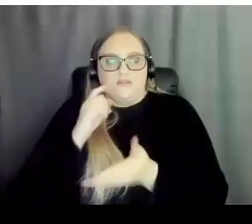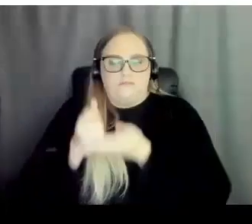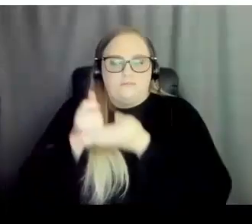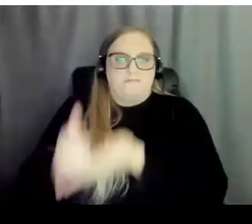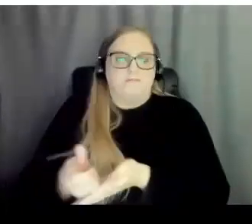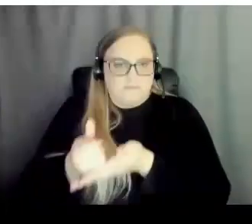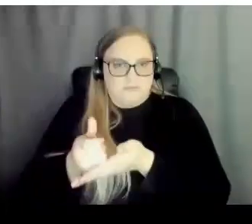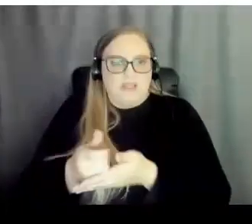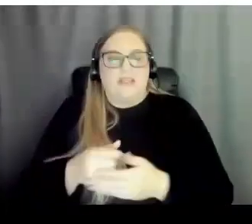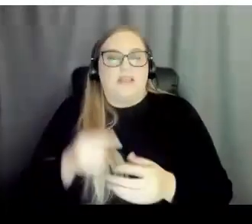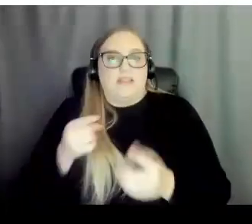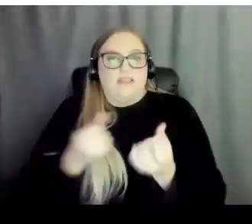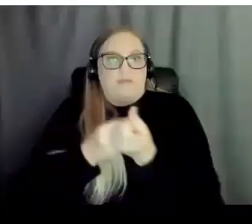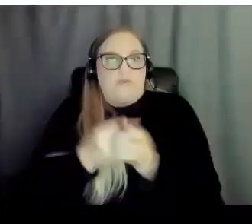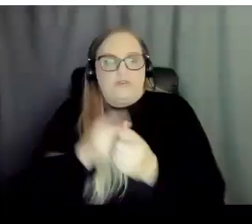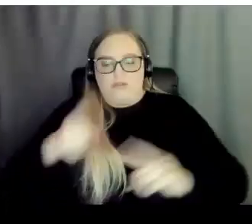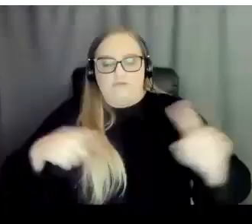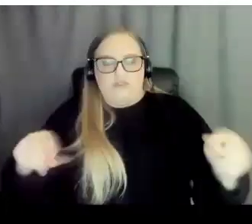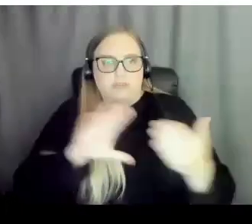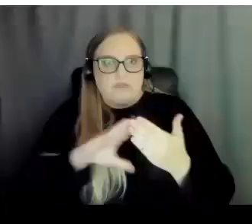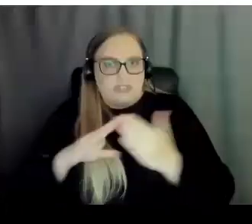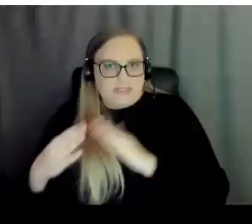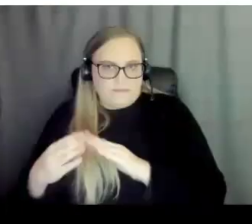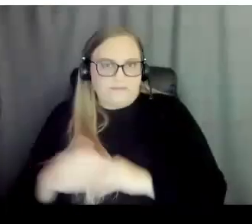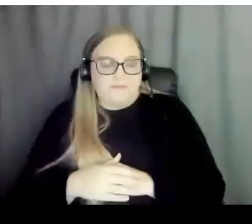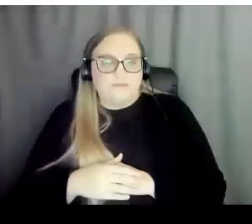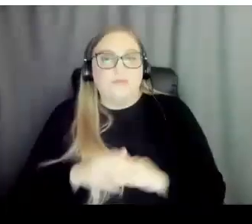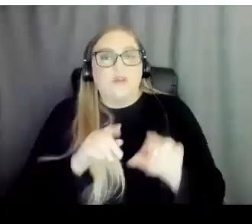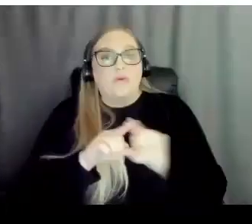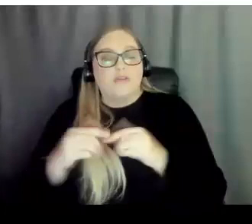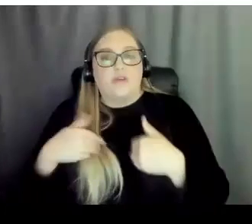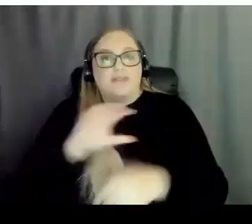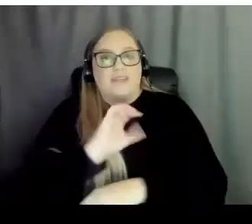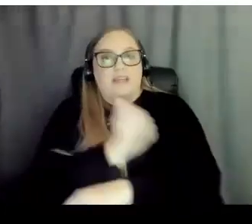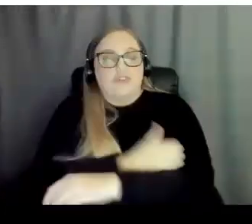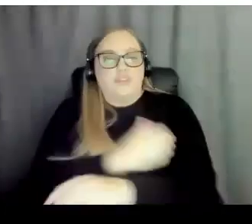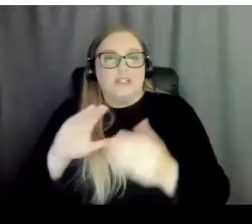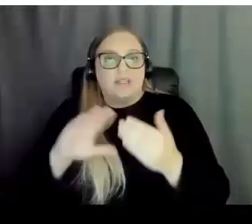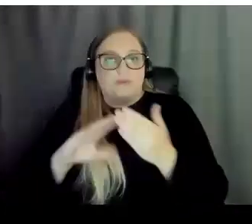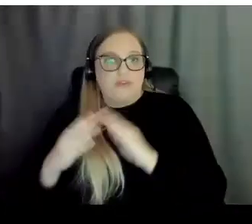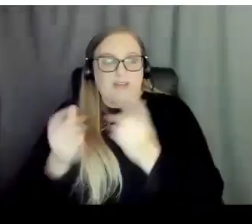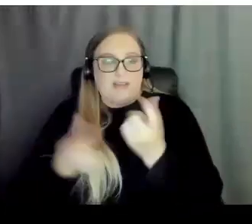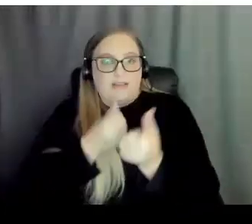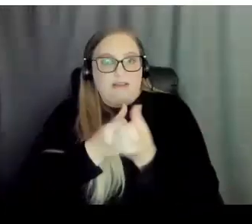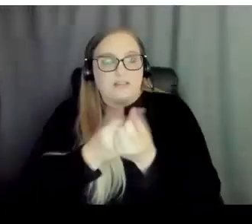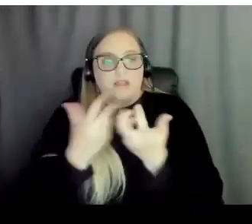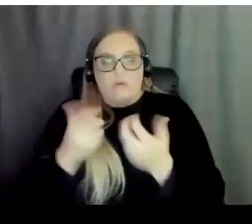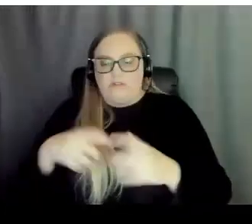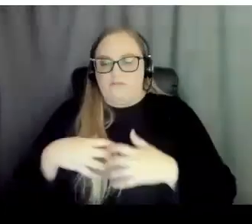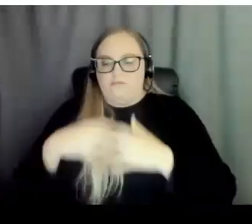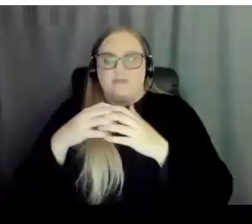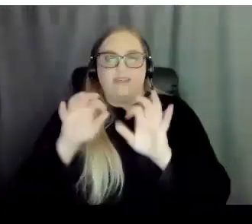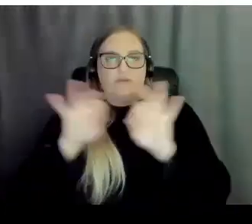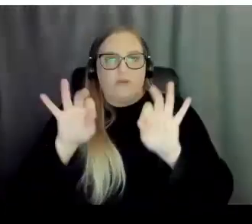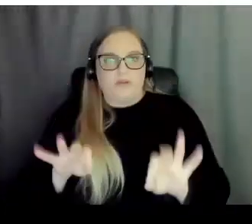of diverse communities. We also have the Energy Community Alliance, who plans to develop a framework for interacting with communities